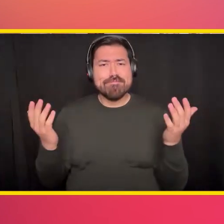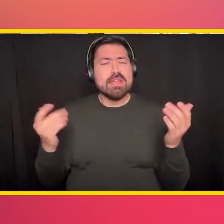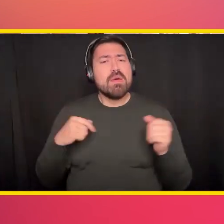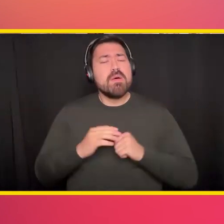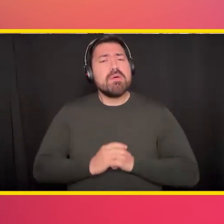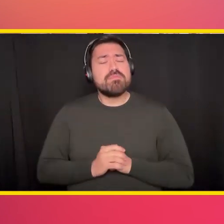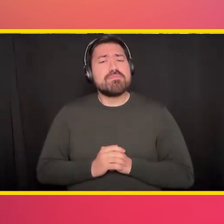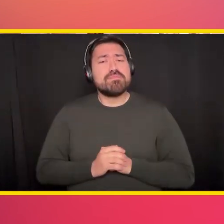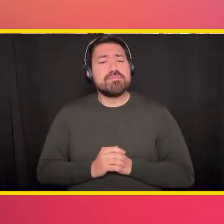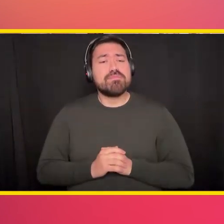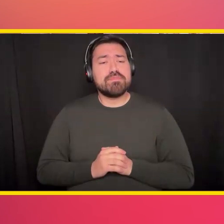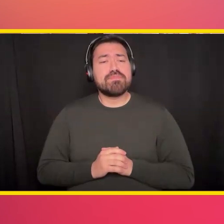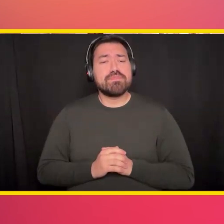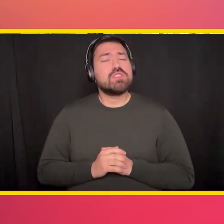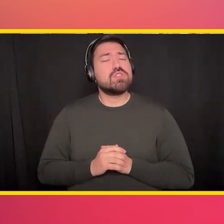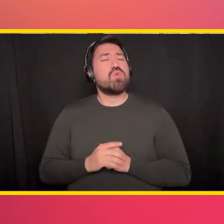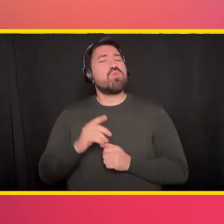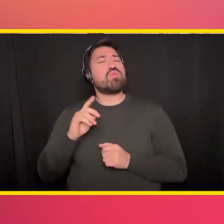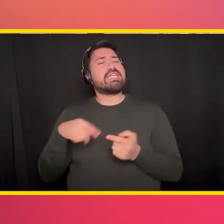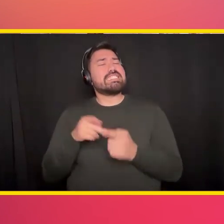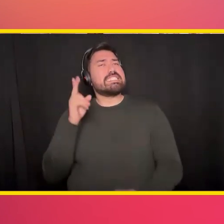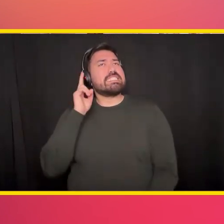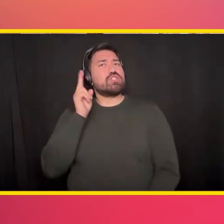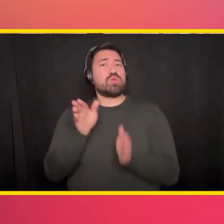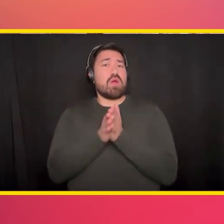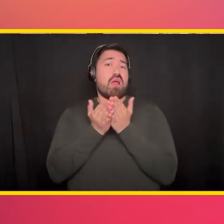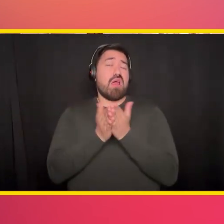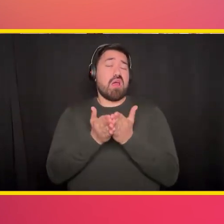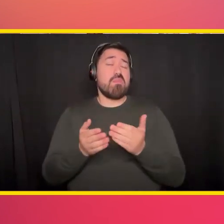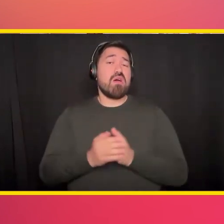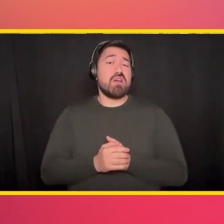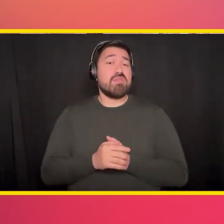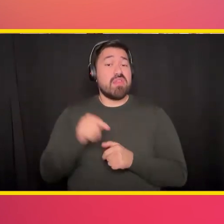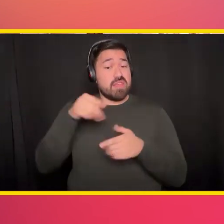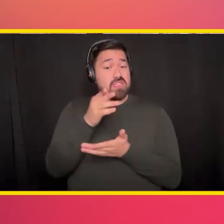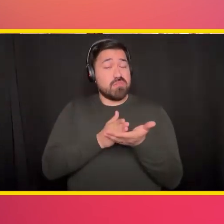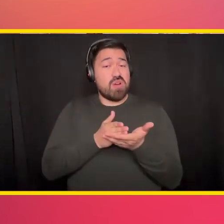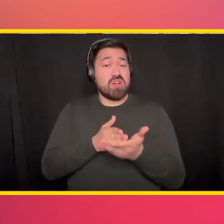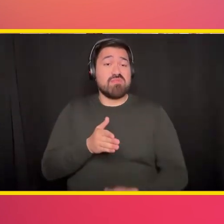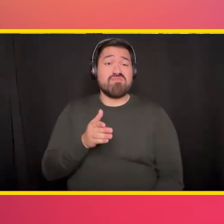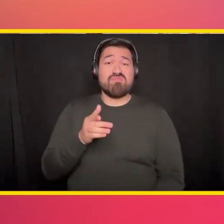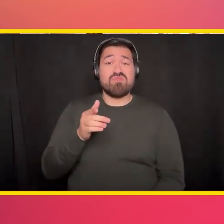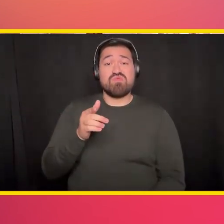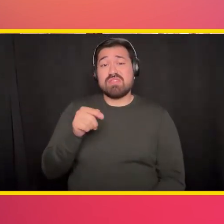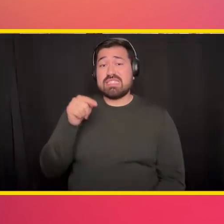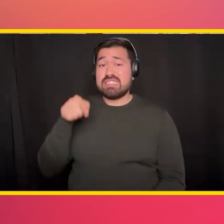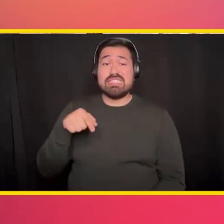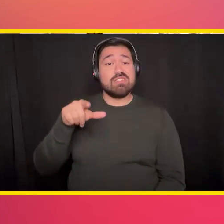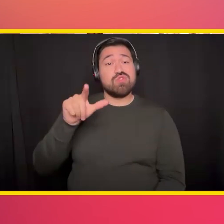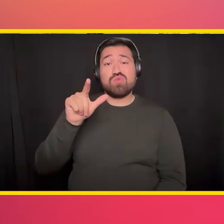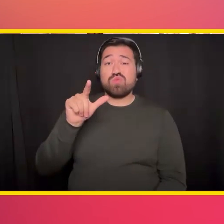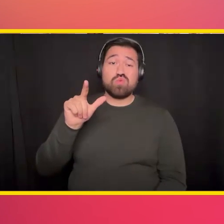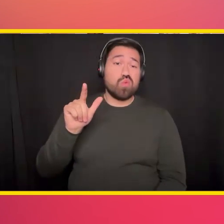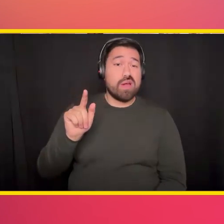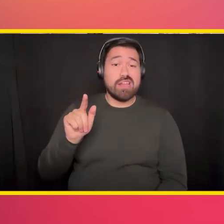I think when the history book of the this part of the 21st century is written, I think a